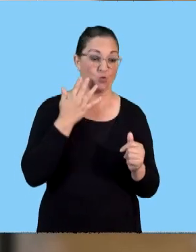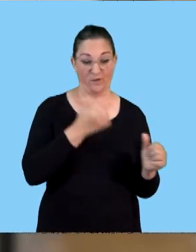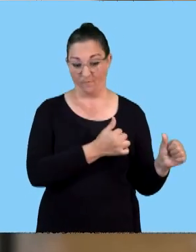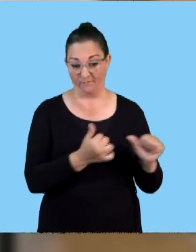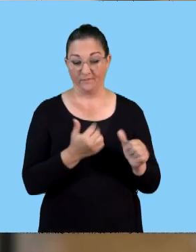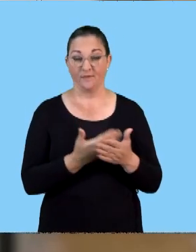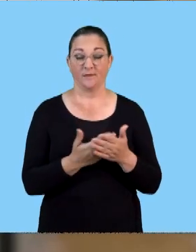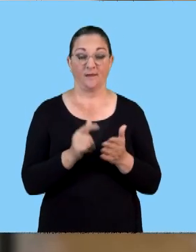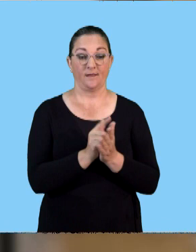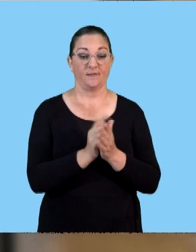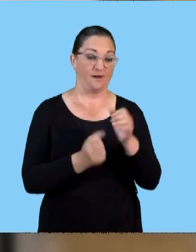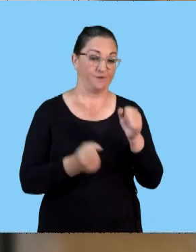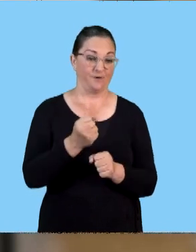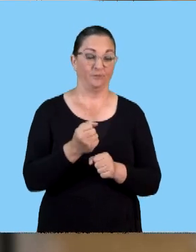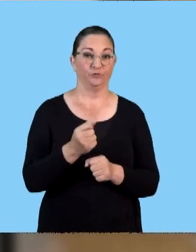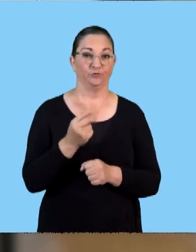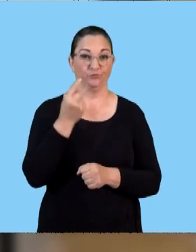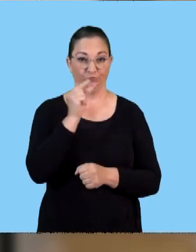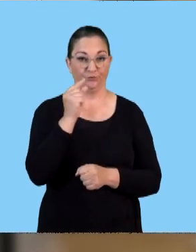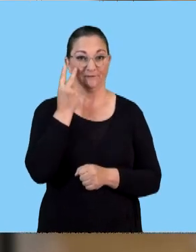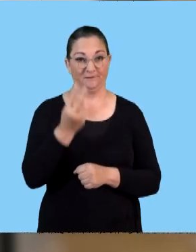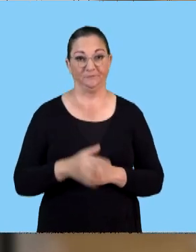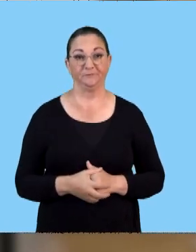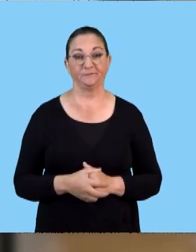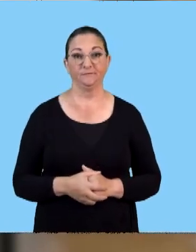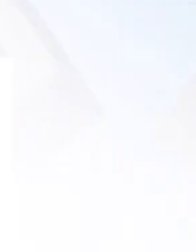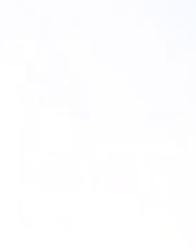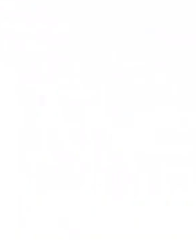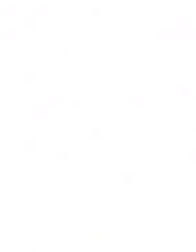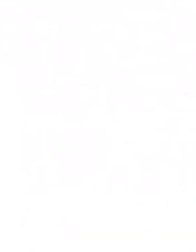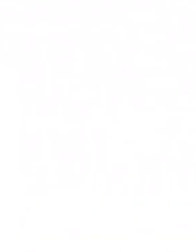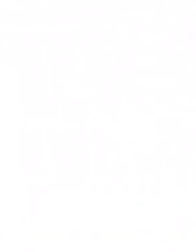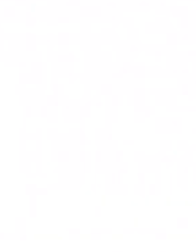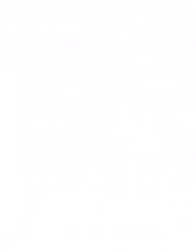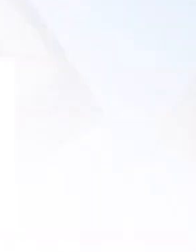break. After the break, we will wrap up today's lesson. See you soon.